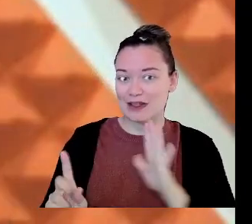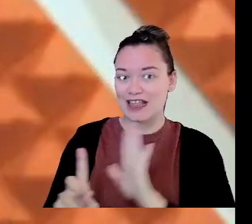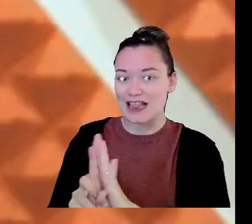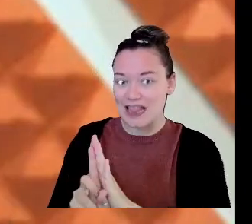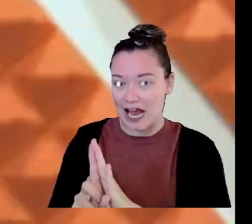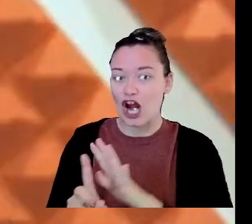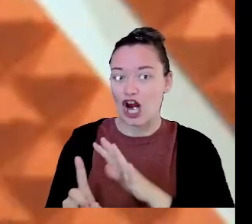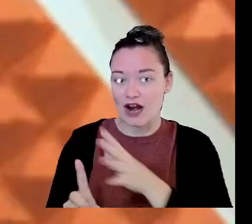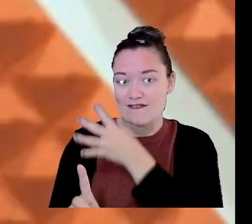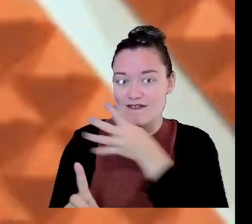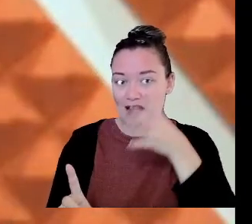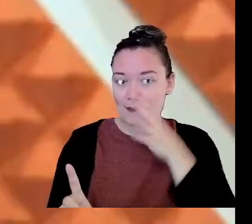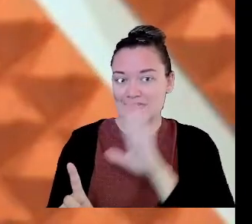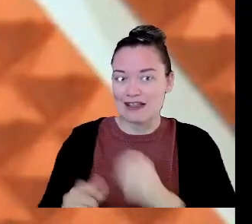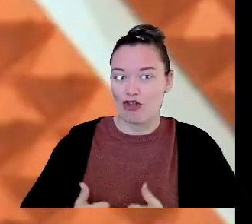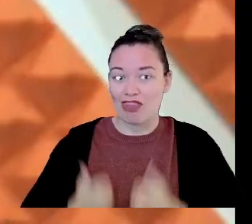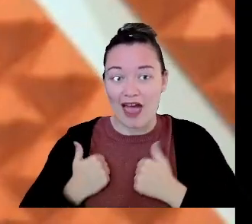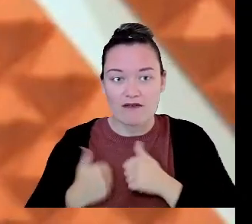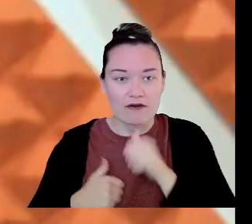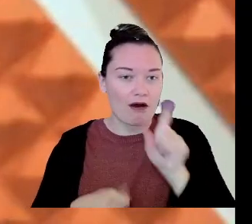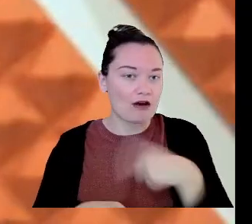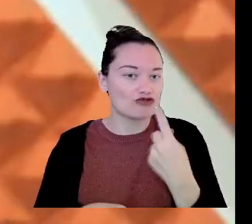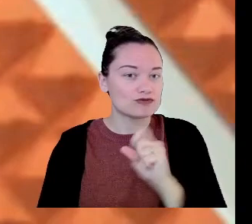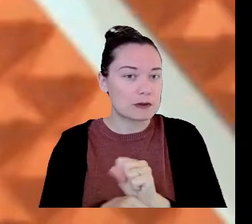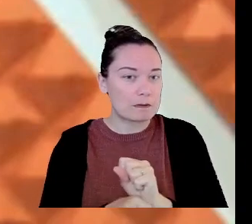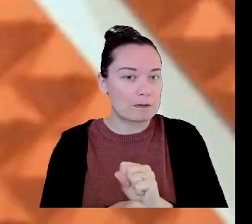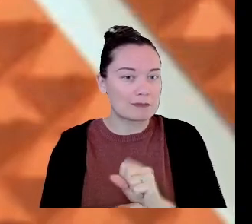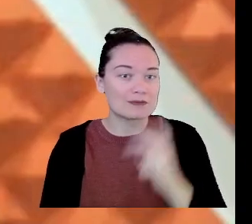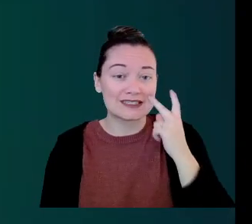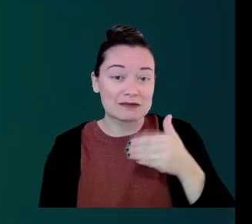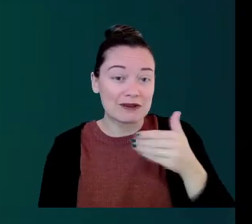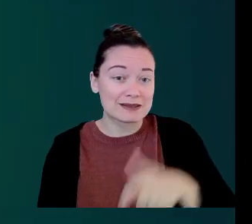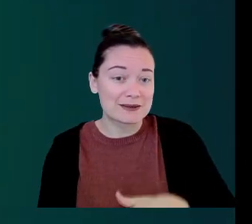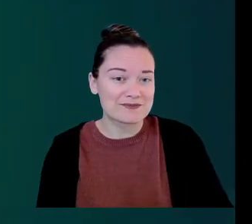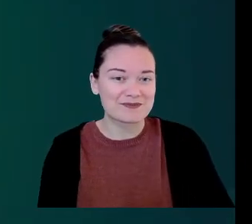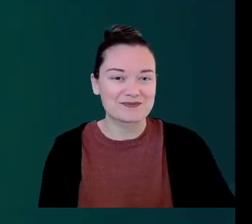of their life, not just their job. We'll see you next time.